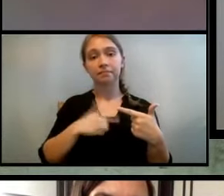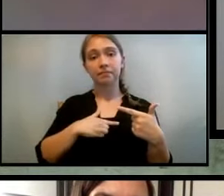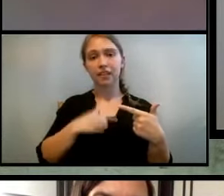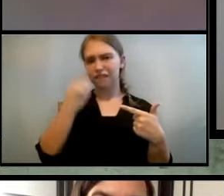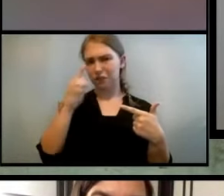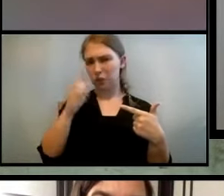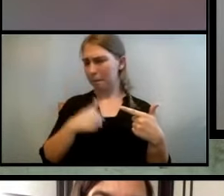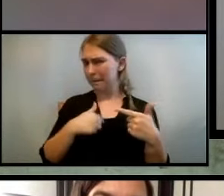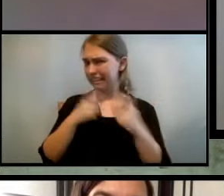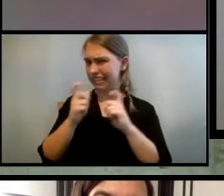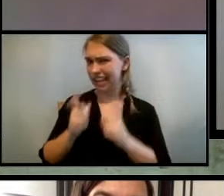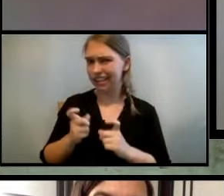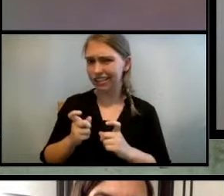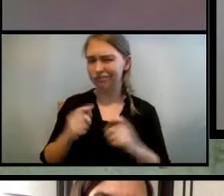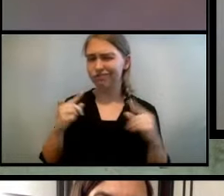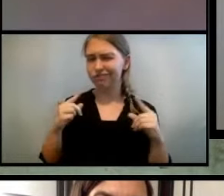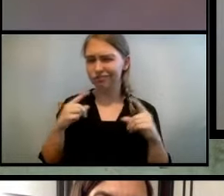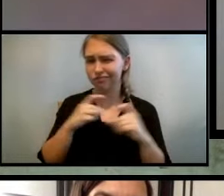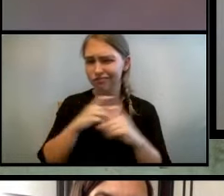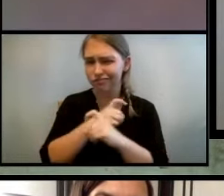convoluted journey.